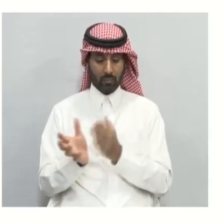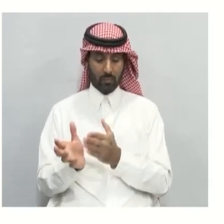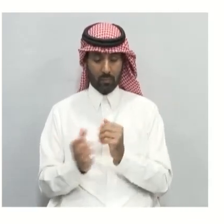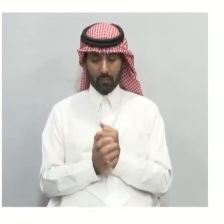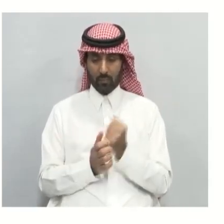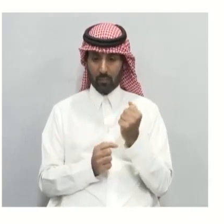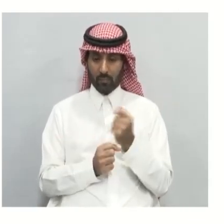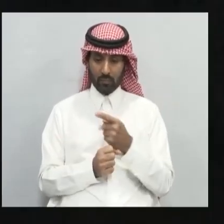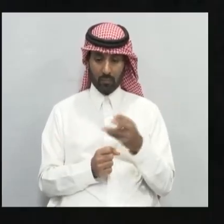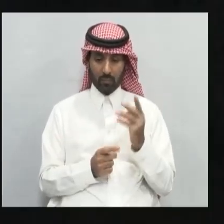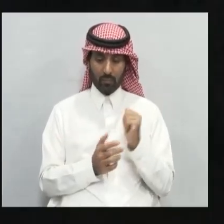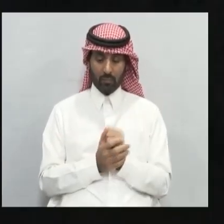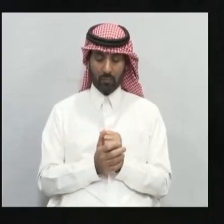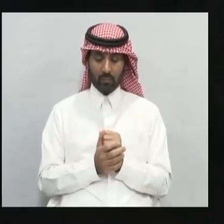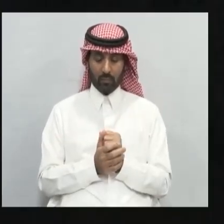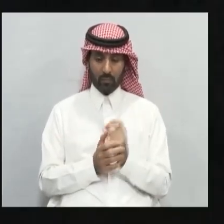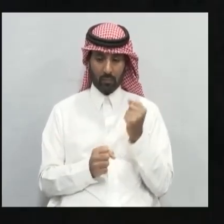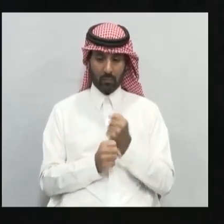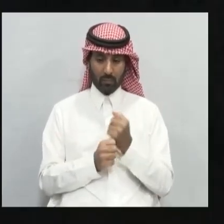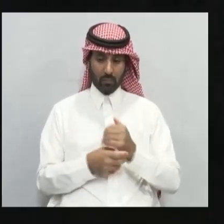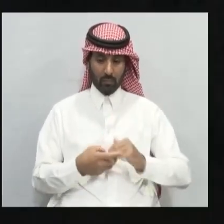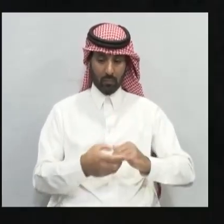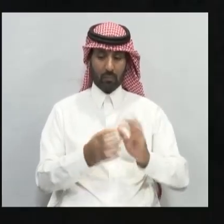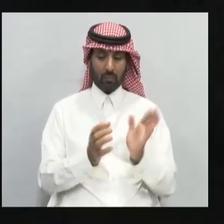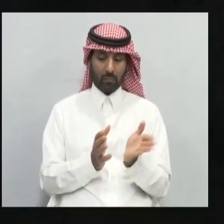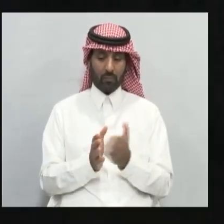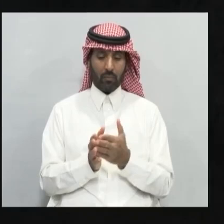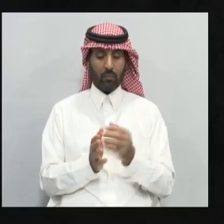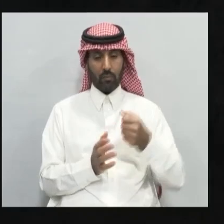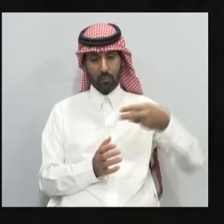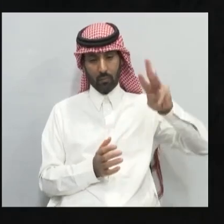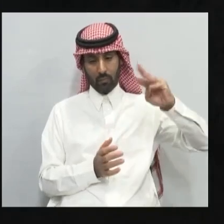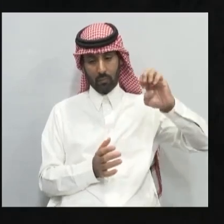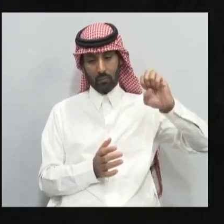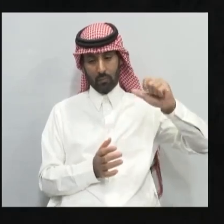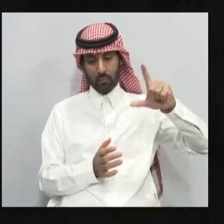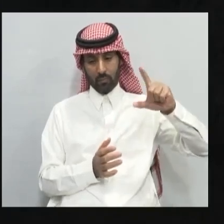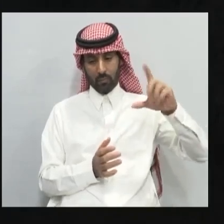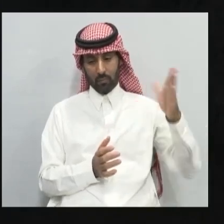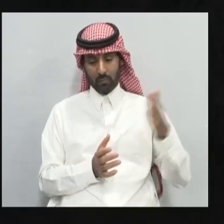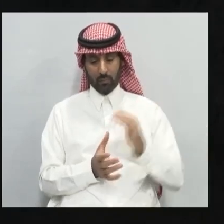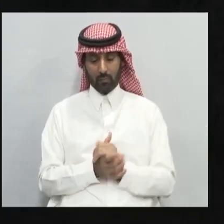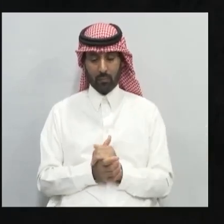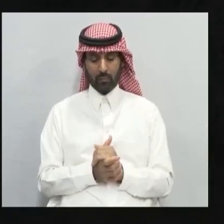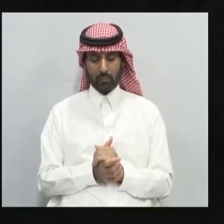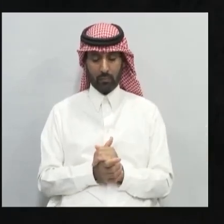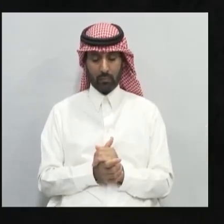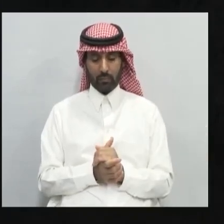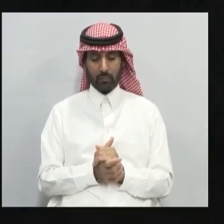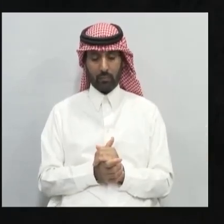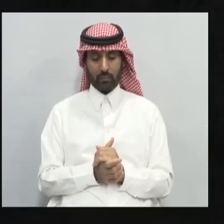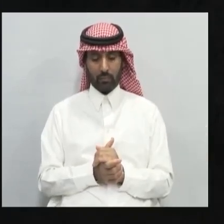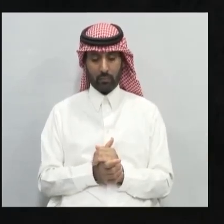be the result. It will be an auxiliary verb. Well will be would. We can use might and we can use could.